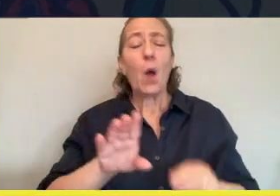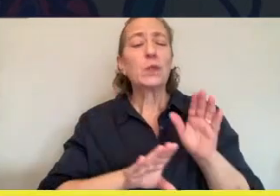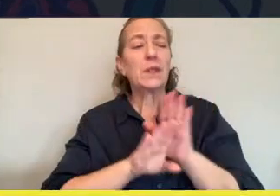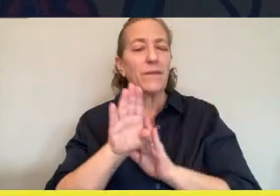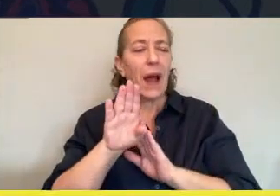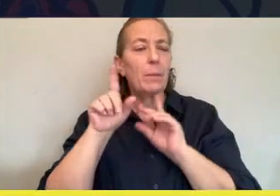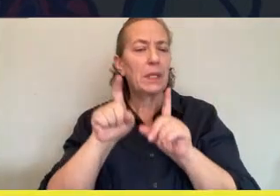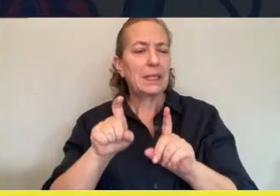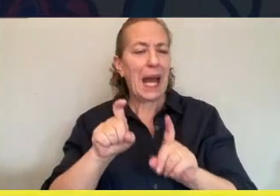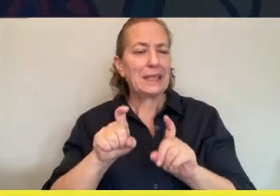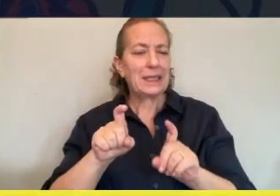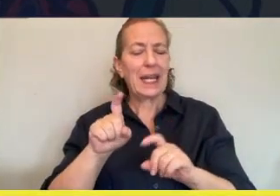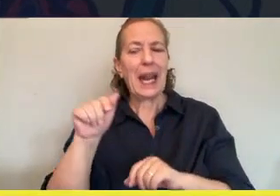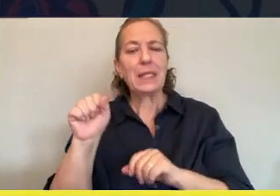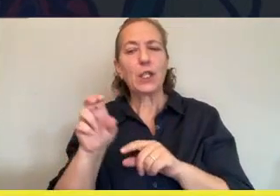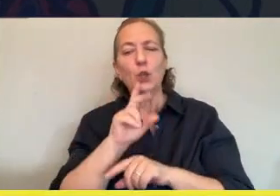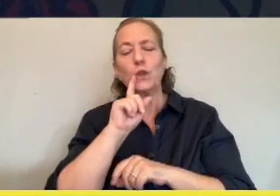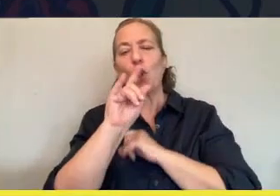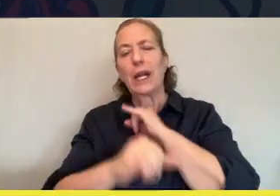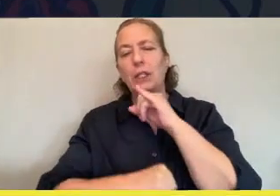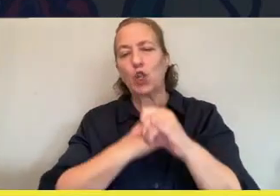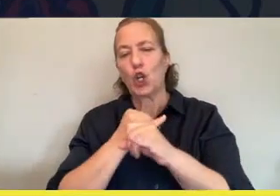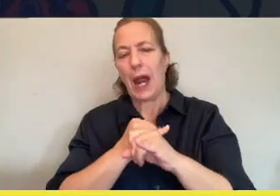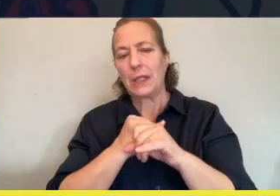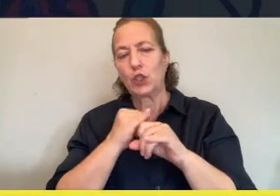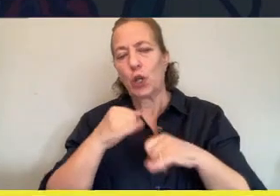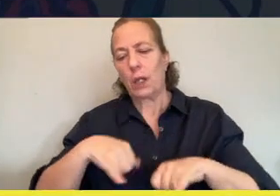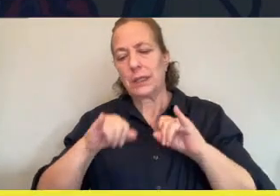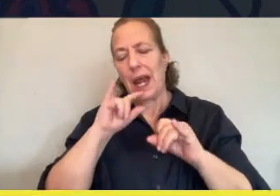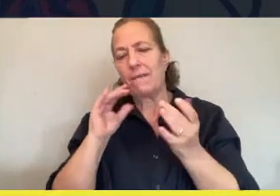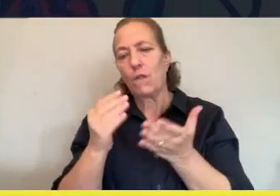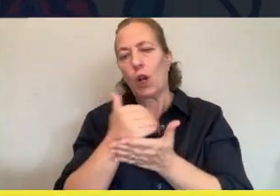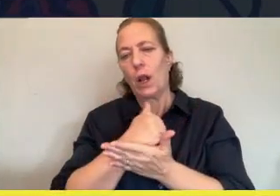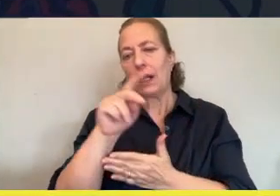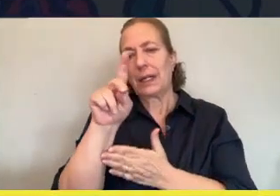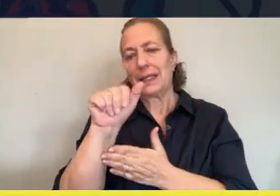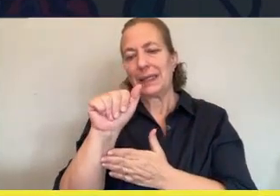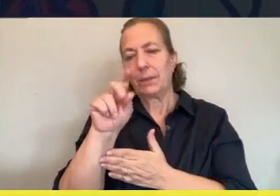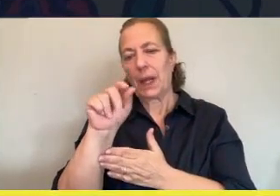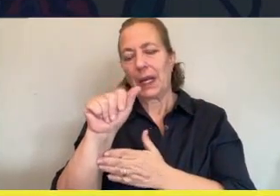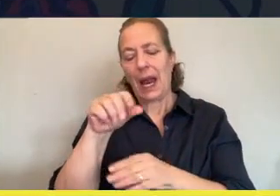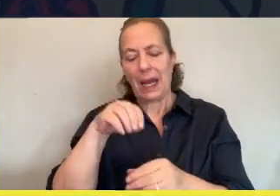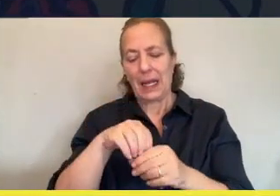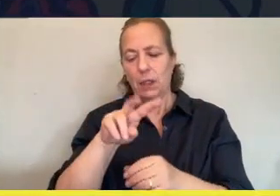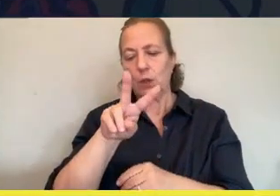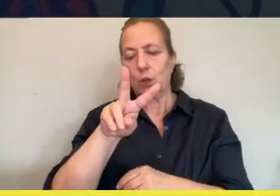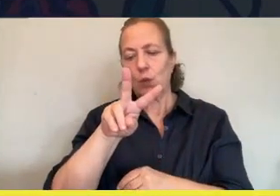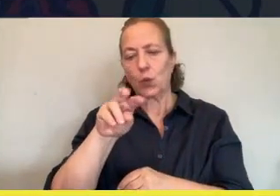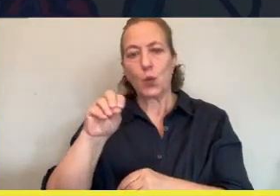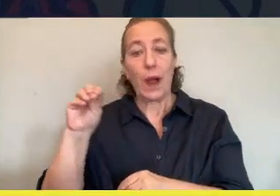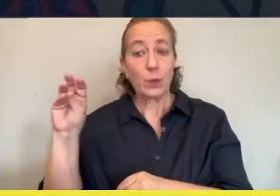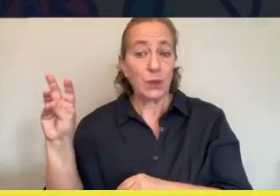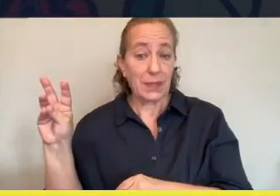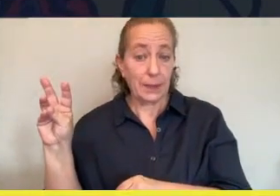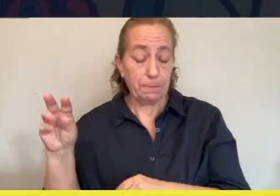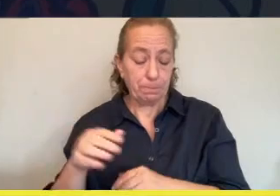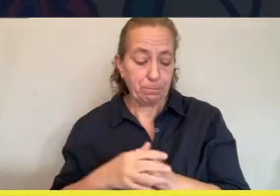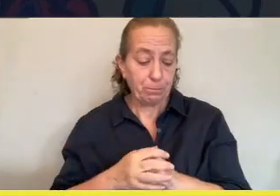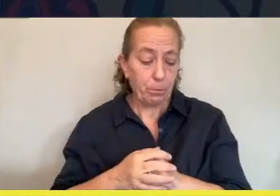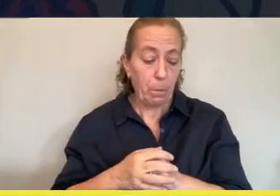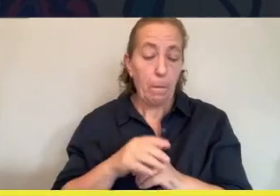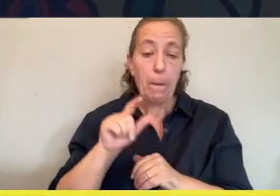use as the international standard for collecting disability data in 2006. The Washington Group on